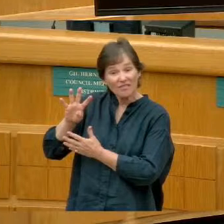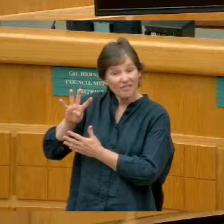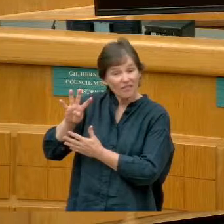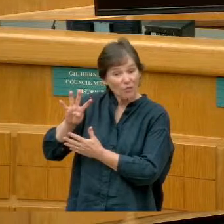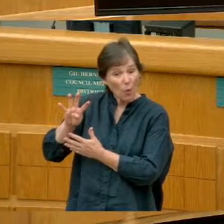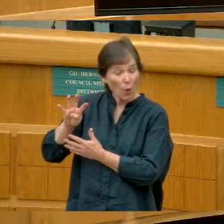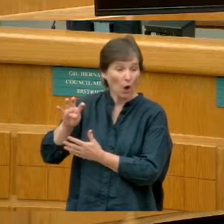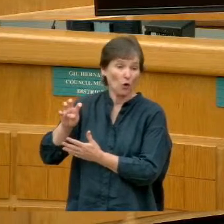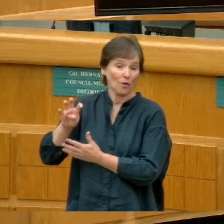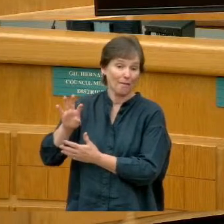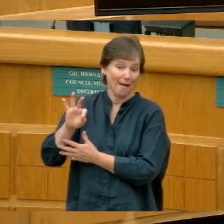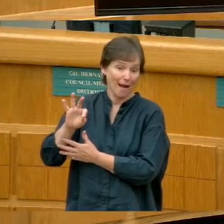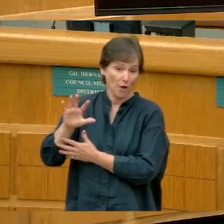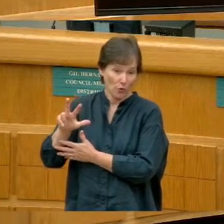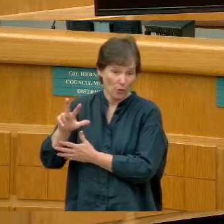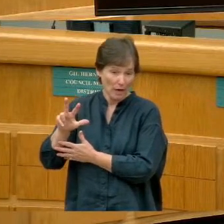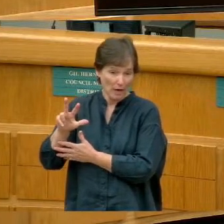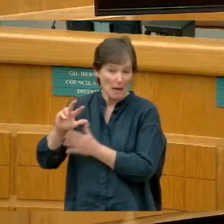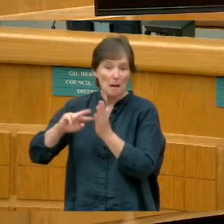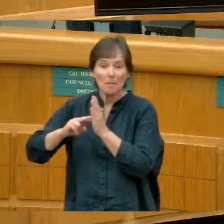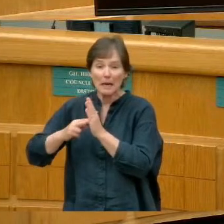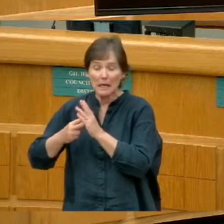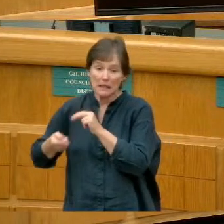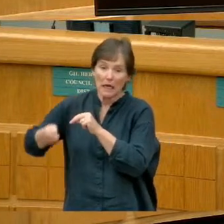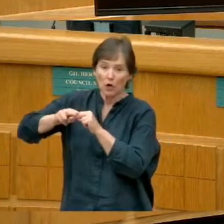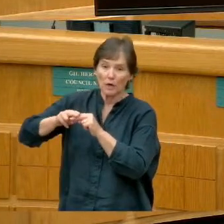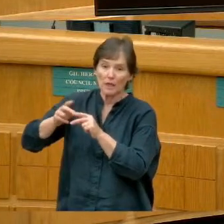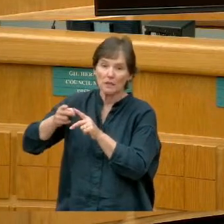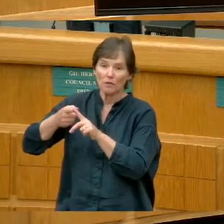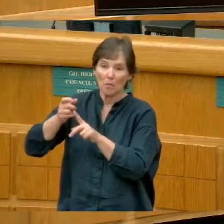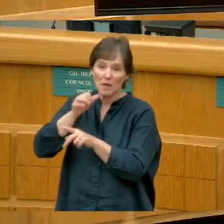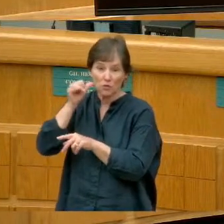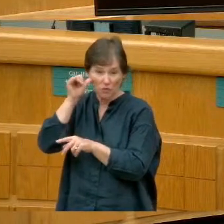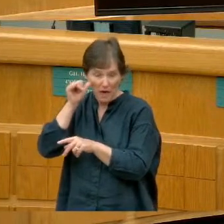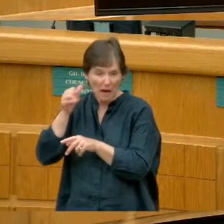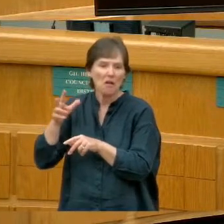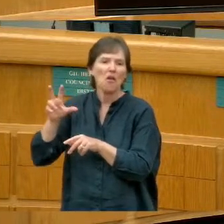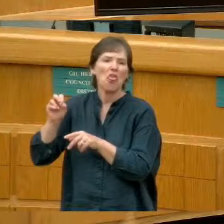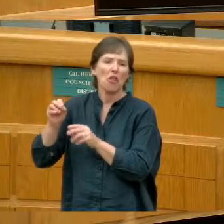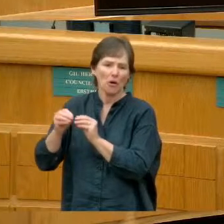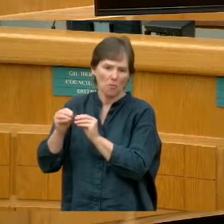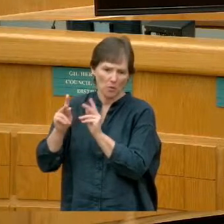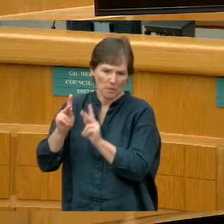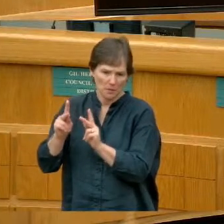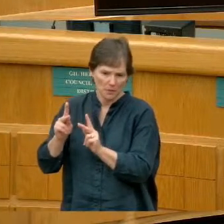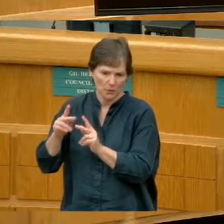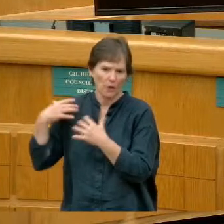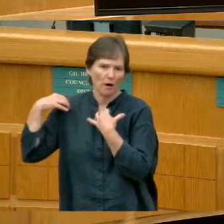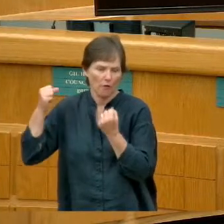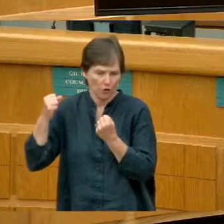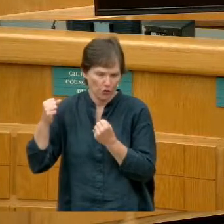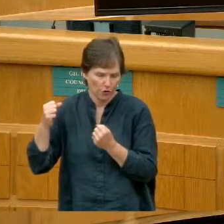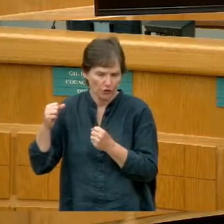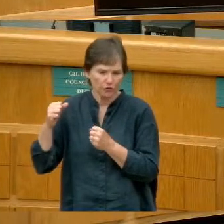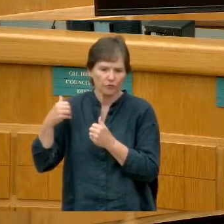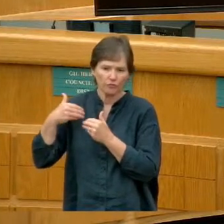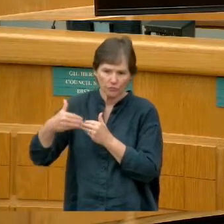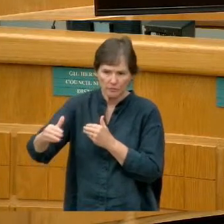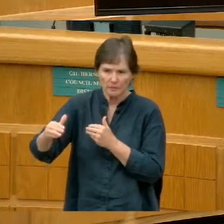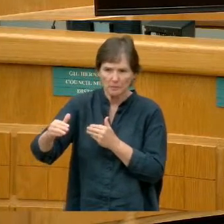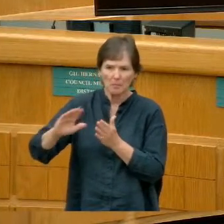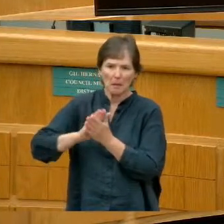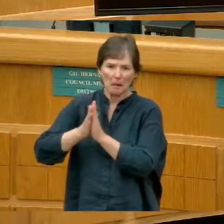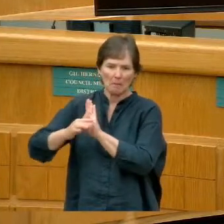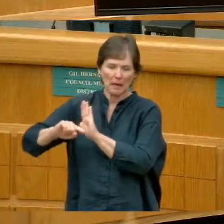yesterday. And then yesterday we had 35 deaths. There's 2 more today. So our death count goes